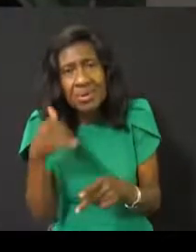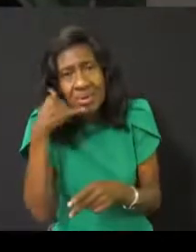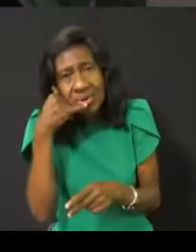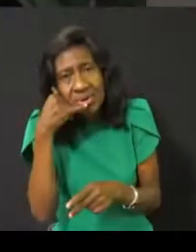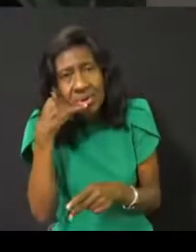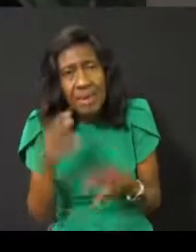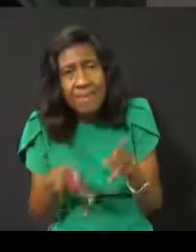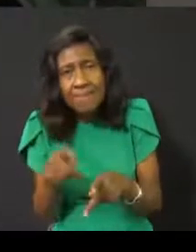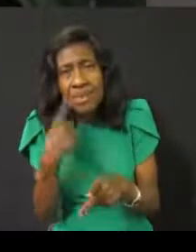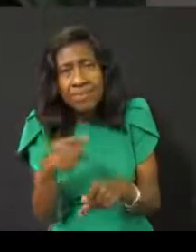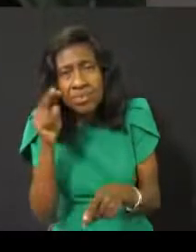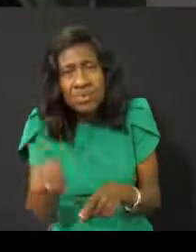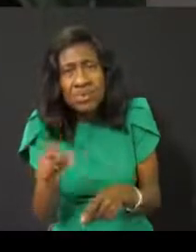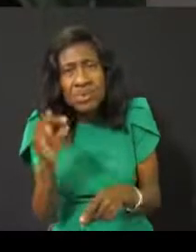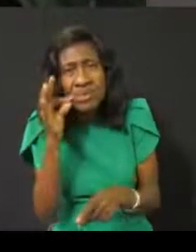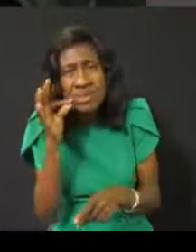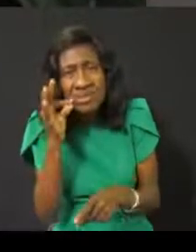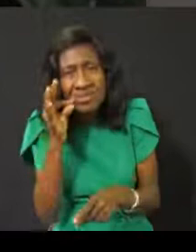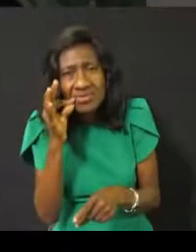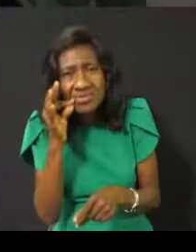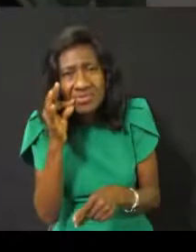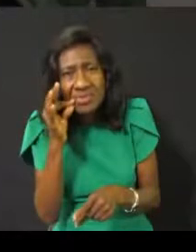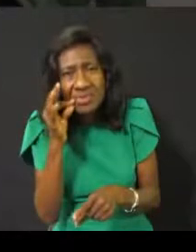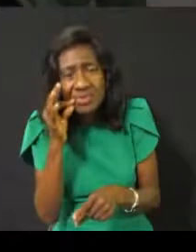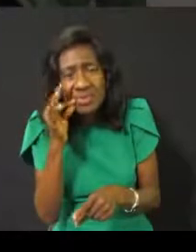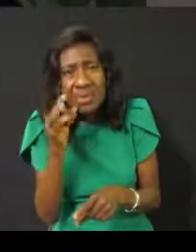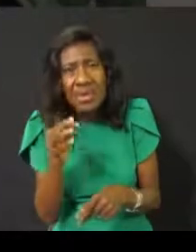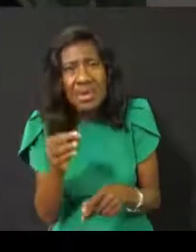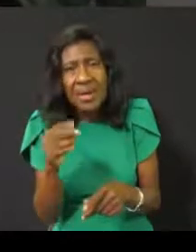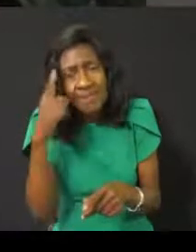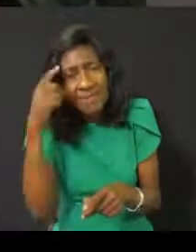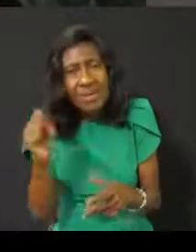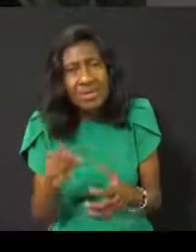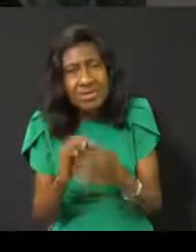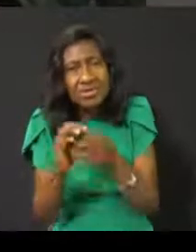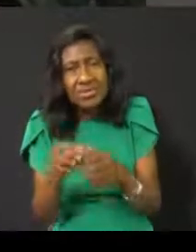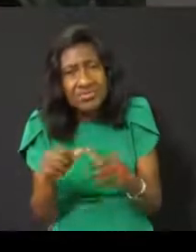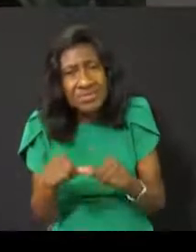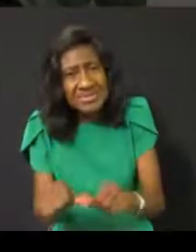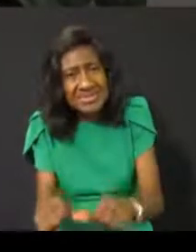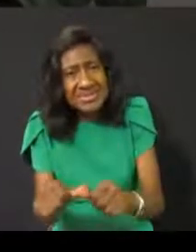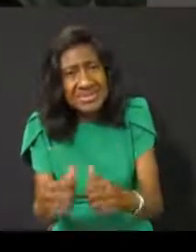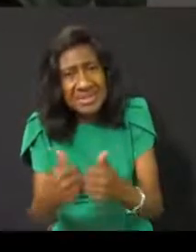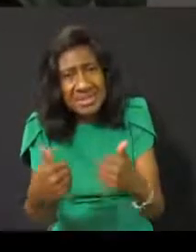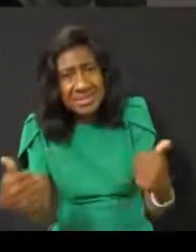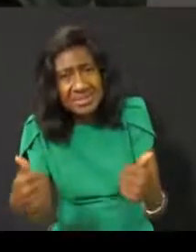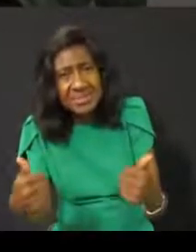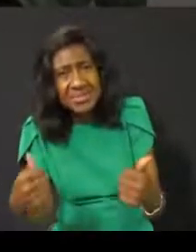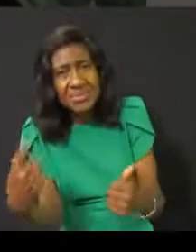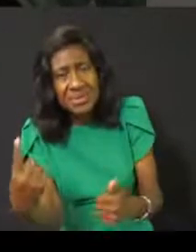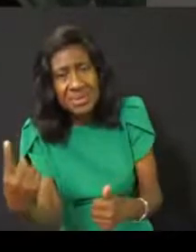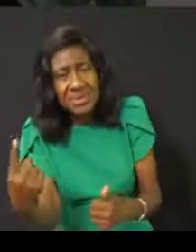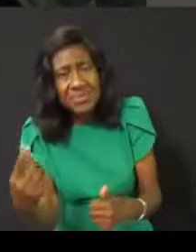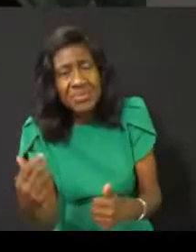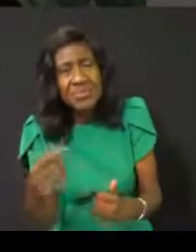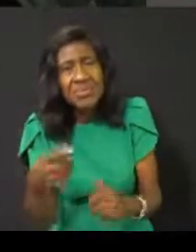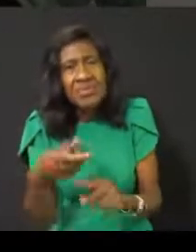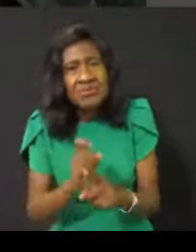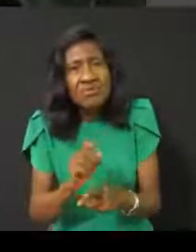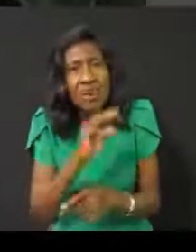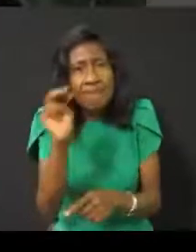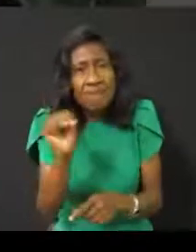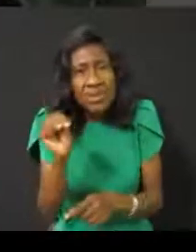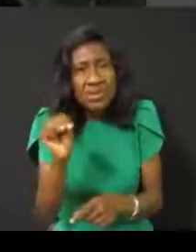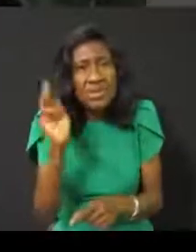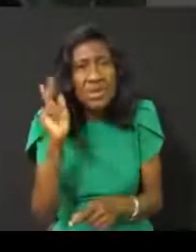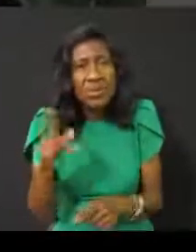are isolated, obviously need that assistance. So as of Monday morning, we will set up an independent isolation hotline, a